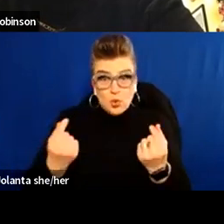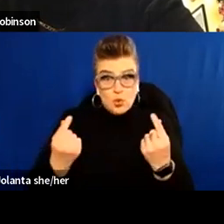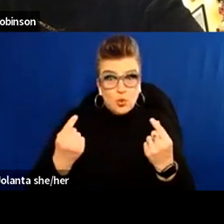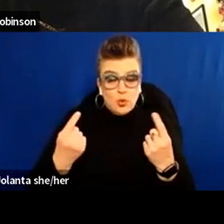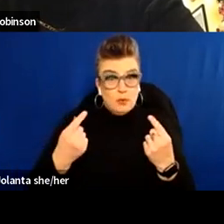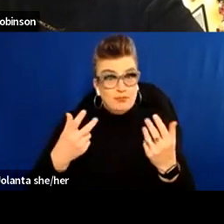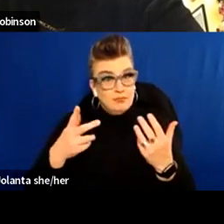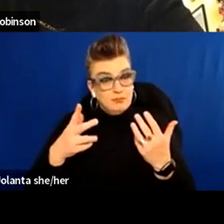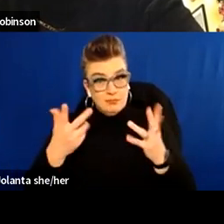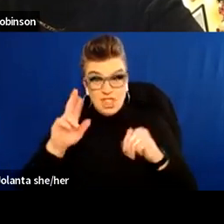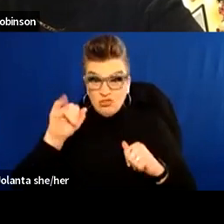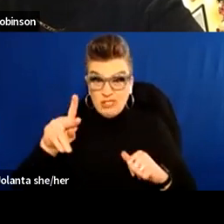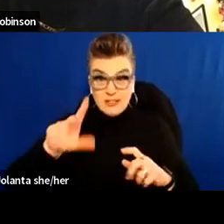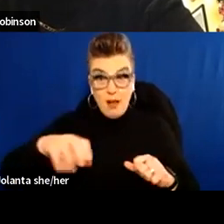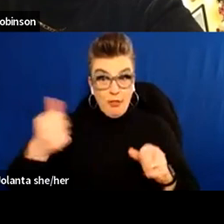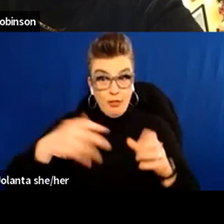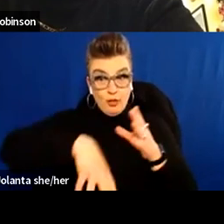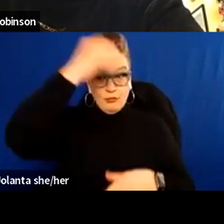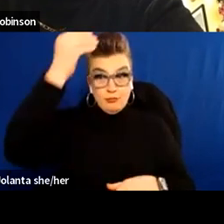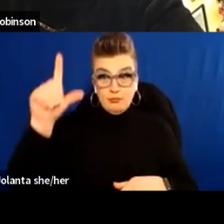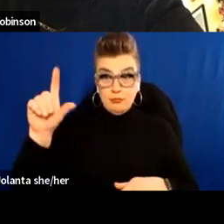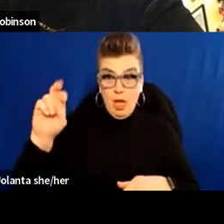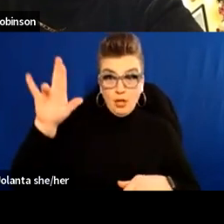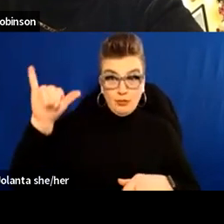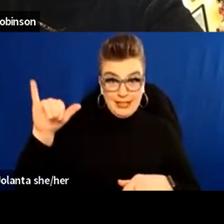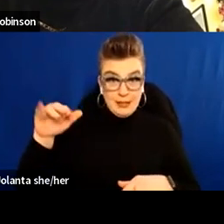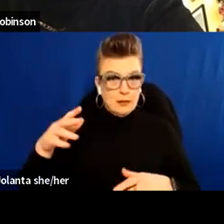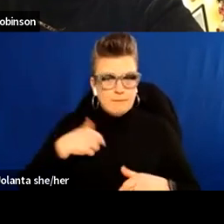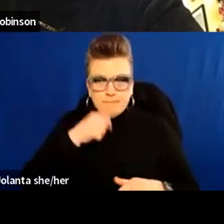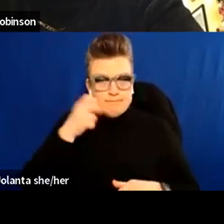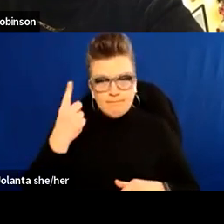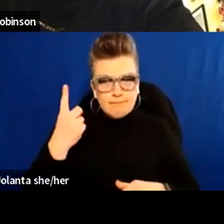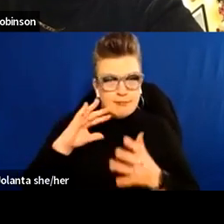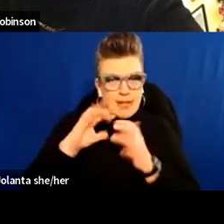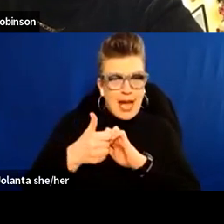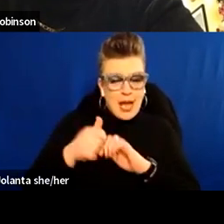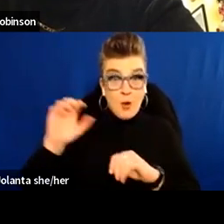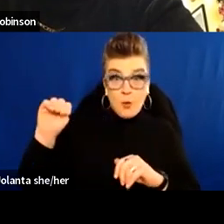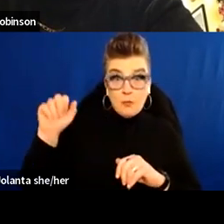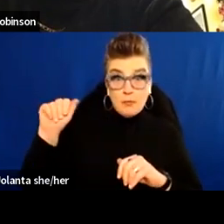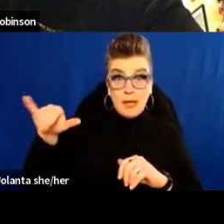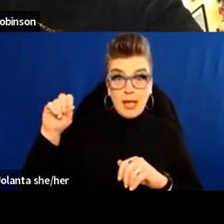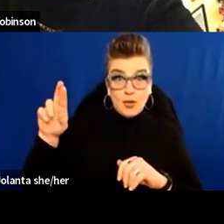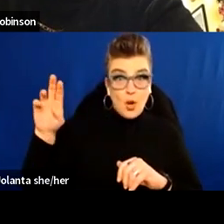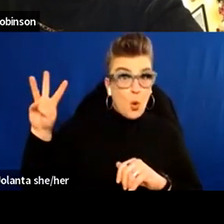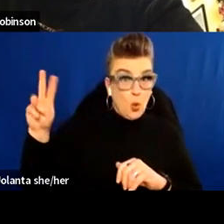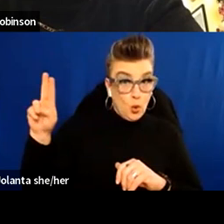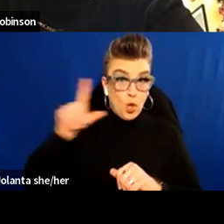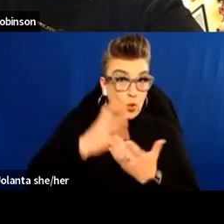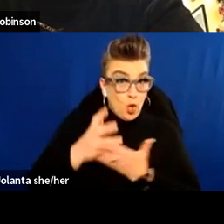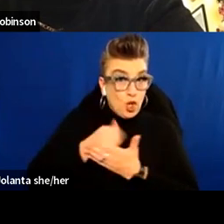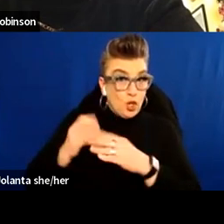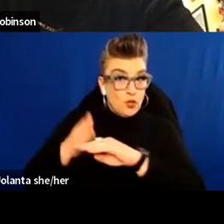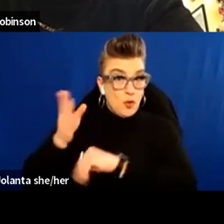i do not understand is how major wu's daughters the major wu makes over 200 000 a